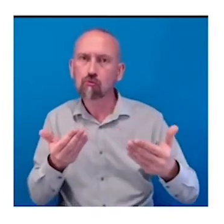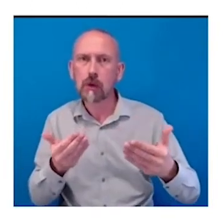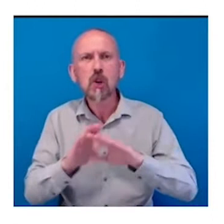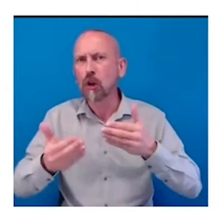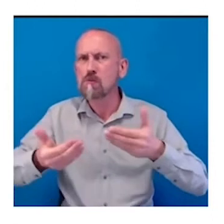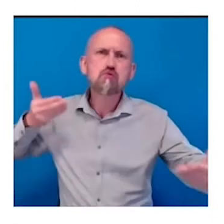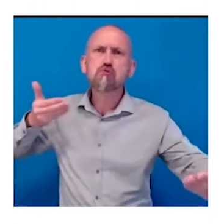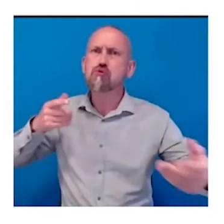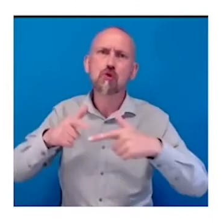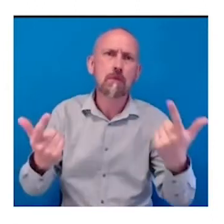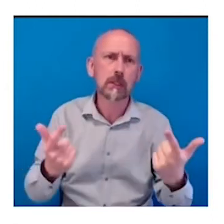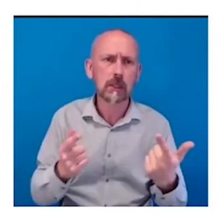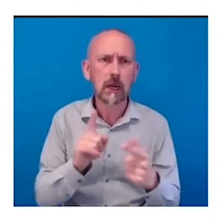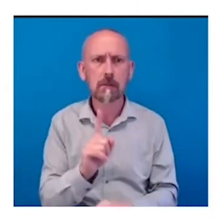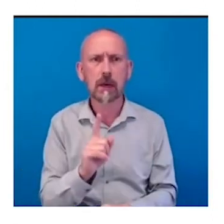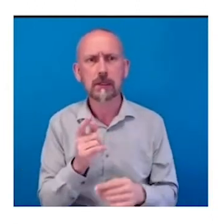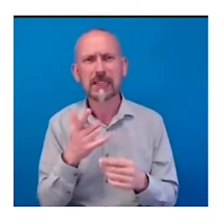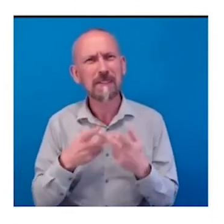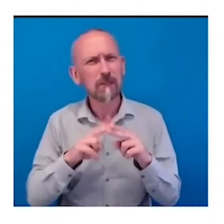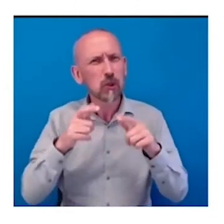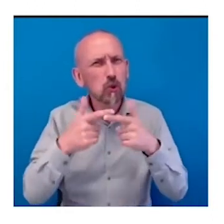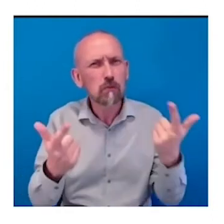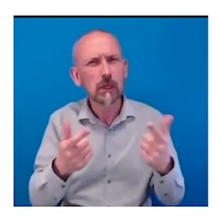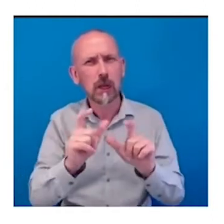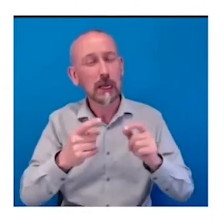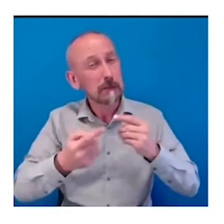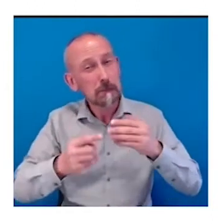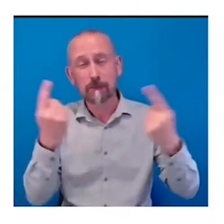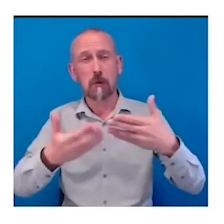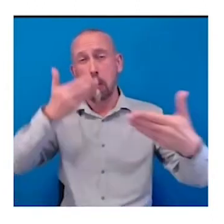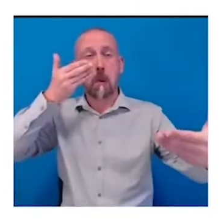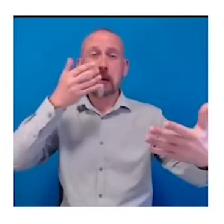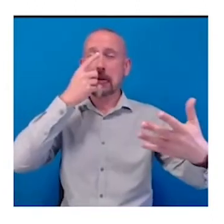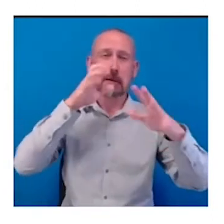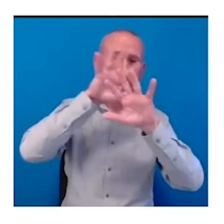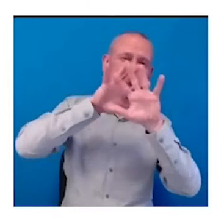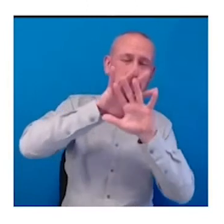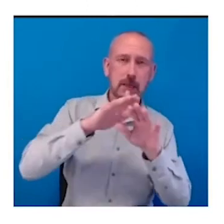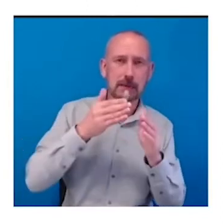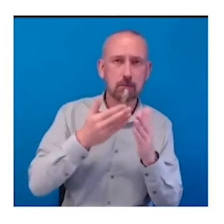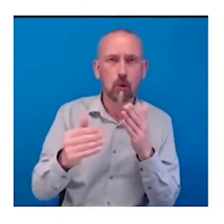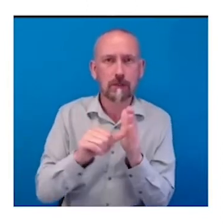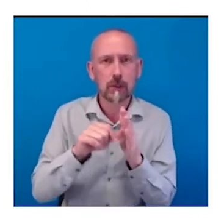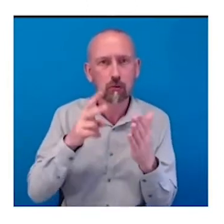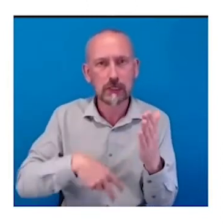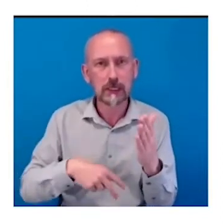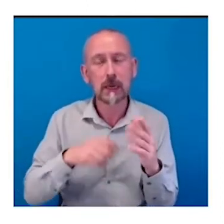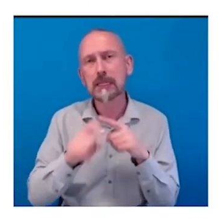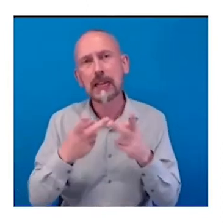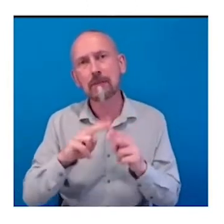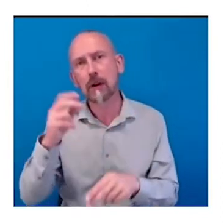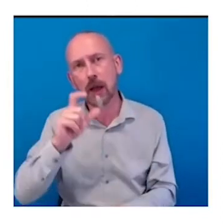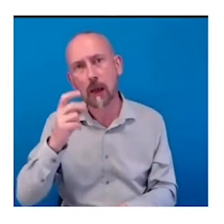too much contrast can make the document difficult to read for those who are colorblind or with low vision. And then certain color combinations of bright colors can